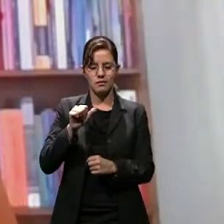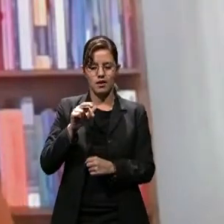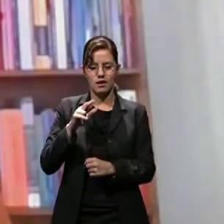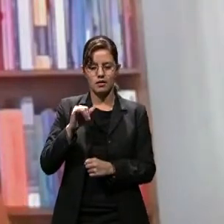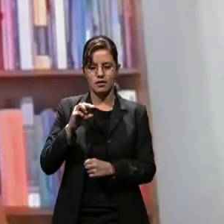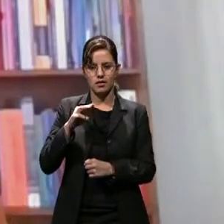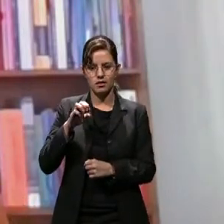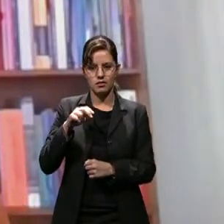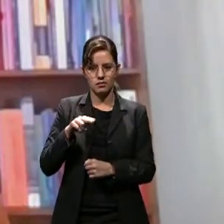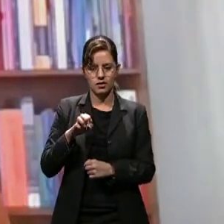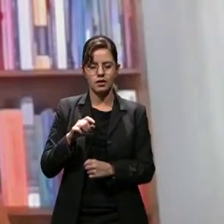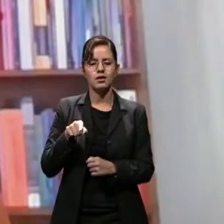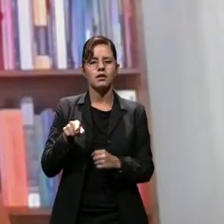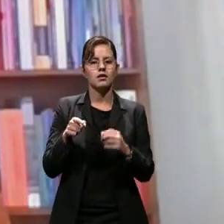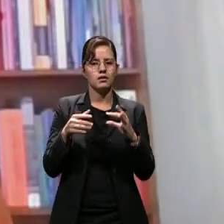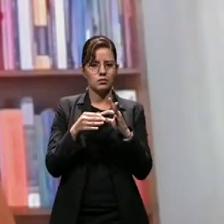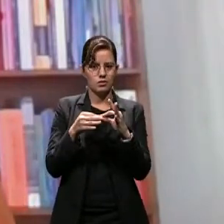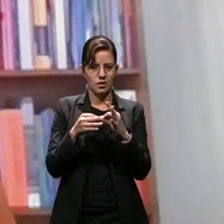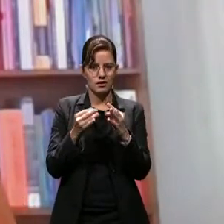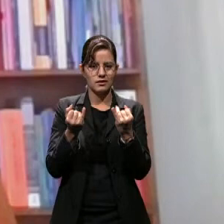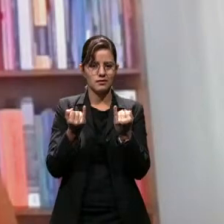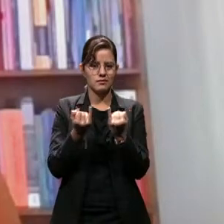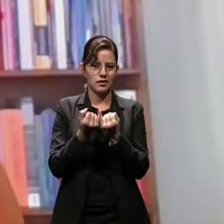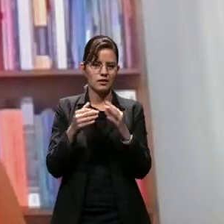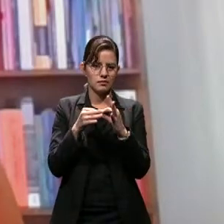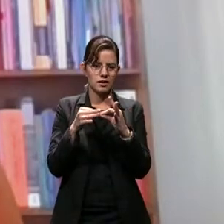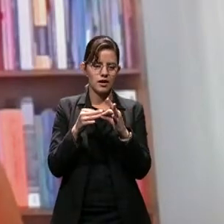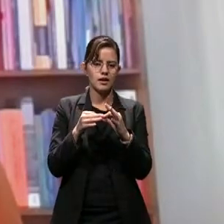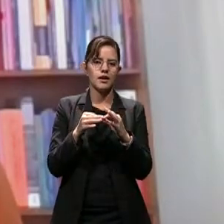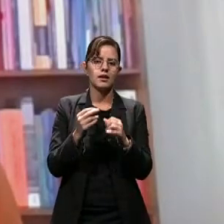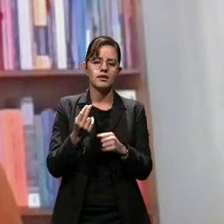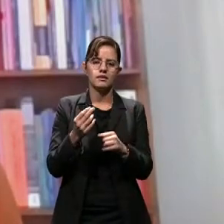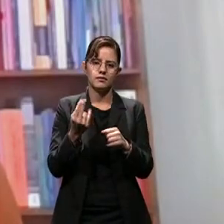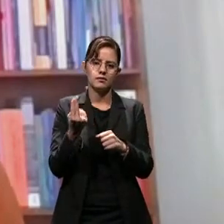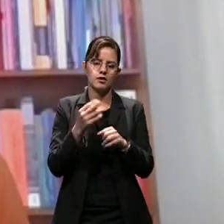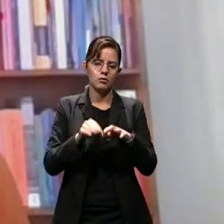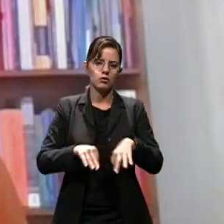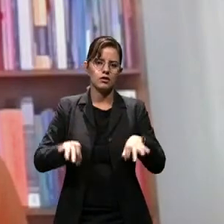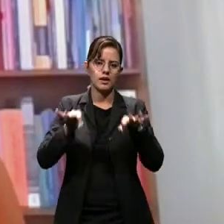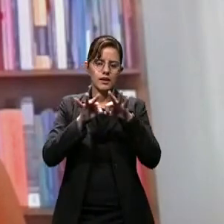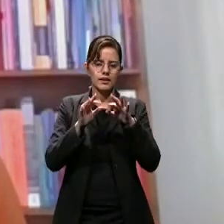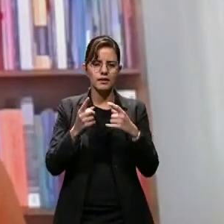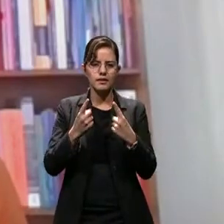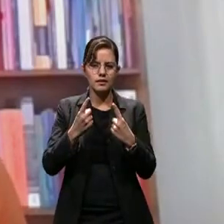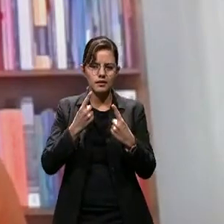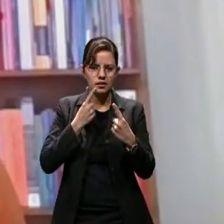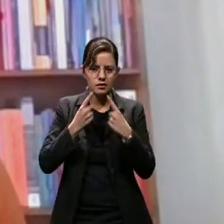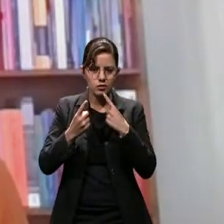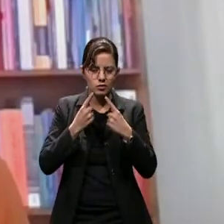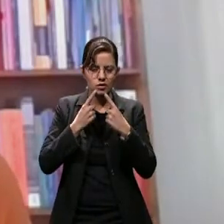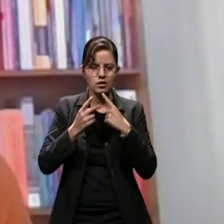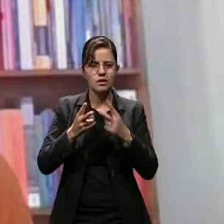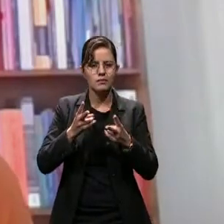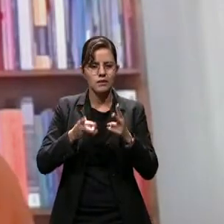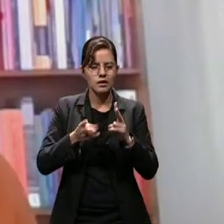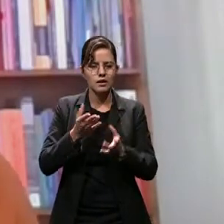women. Mari Carmen also talked about the importance of discussing and